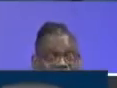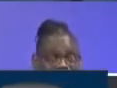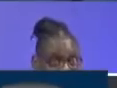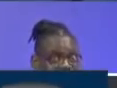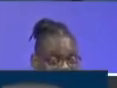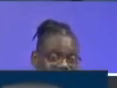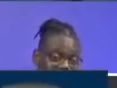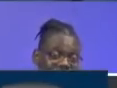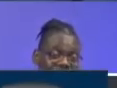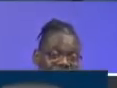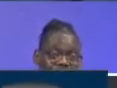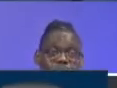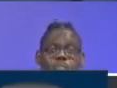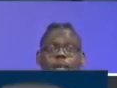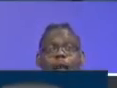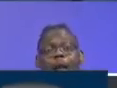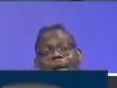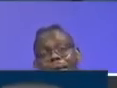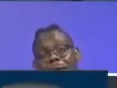travel.